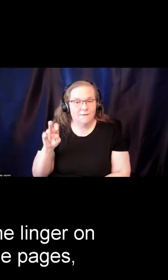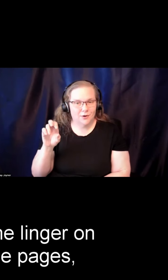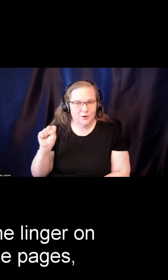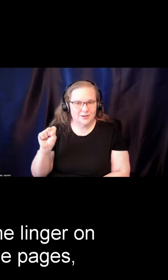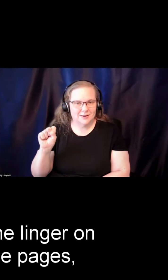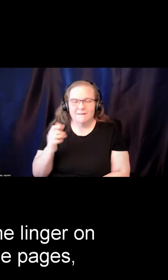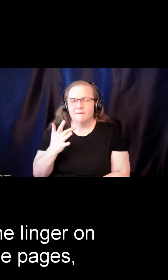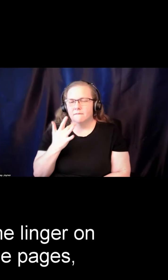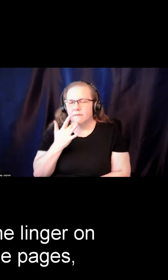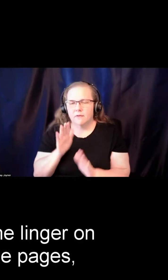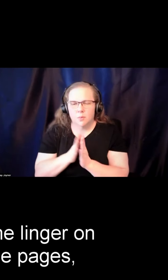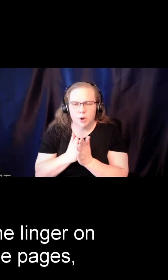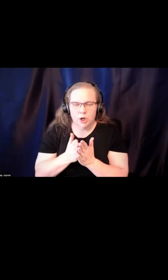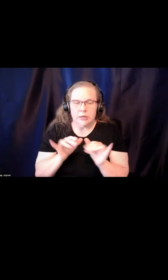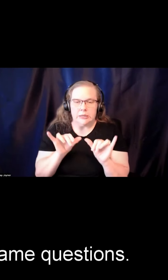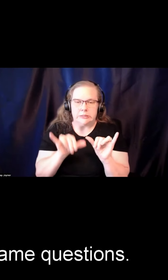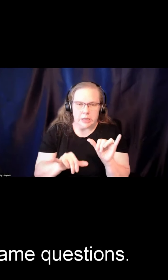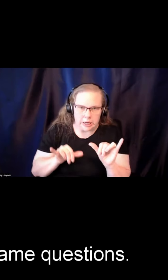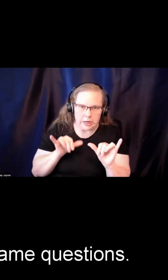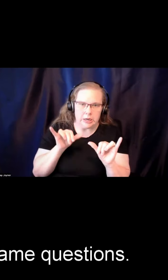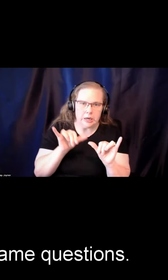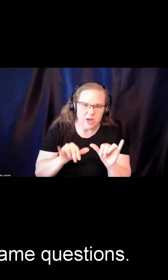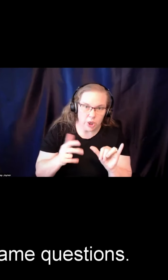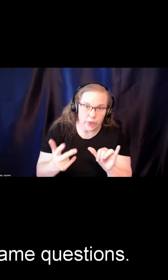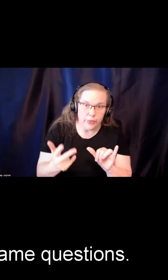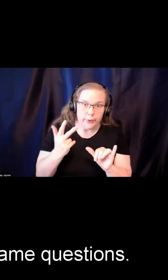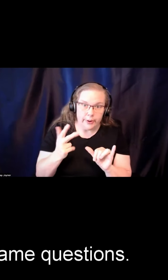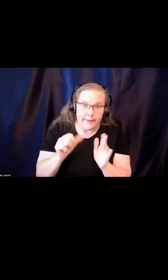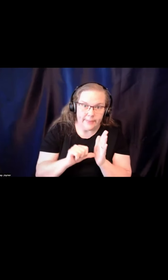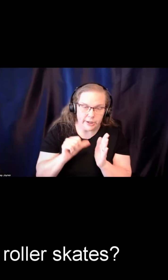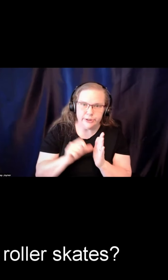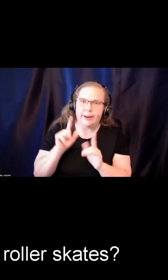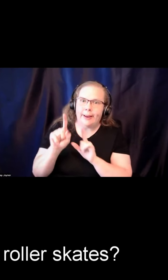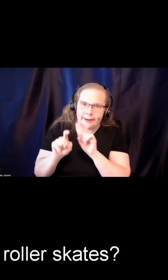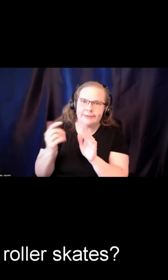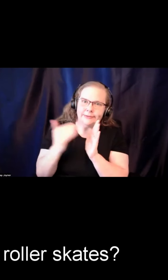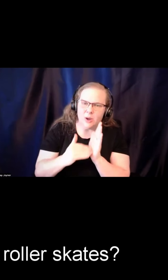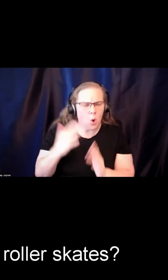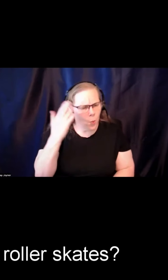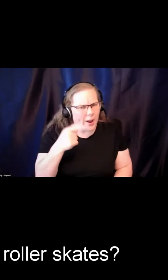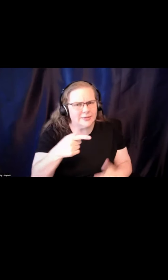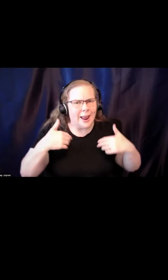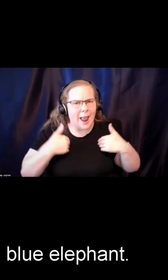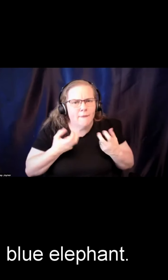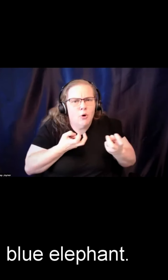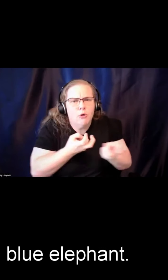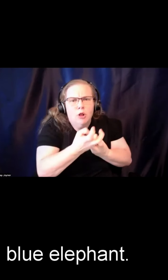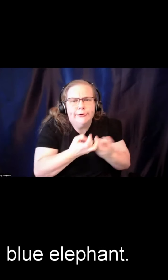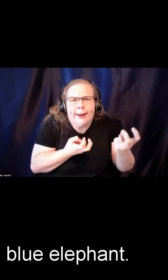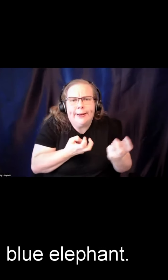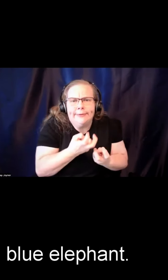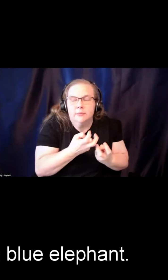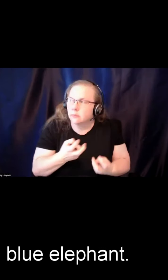me linger on the same 3 pages, always asking the same questions. Why is he wearing roller skates? He